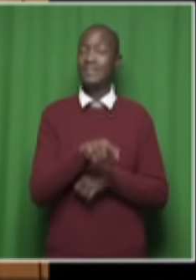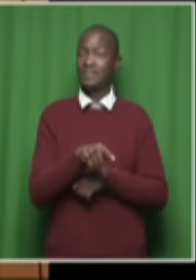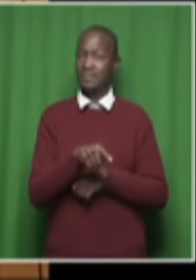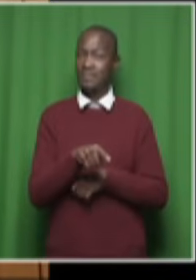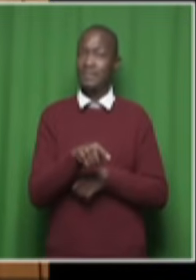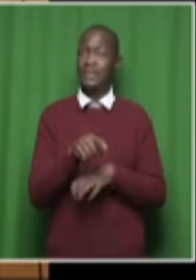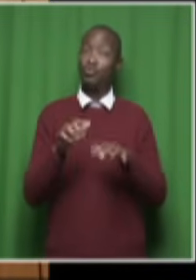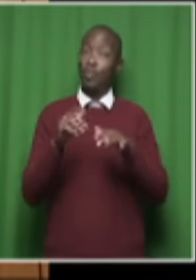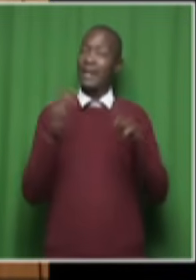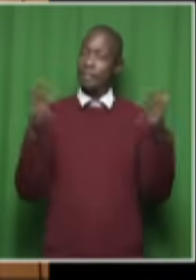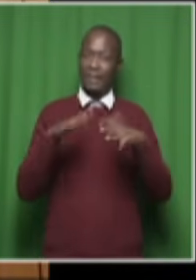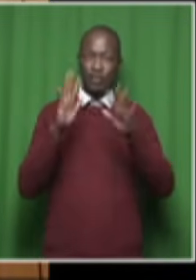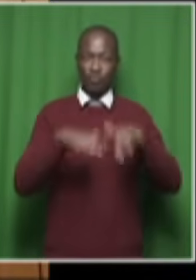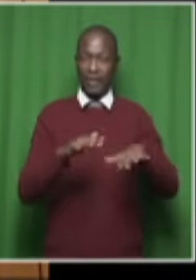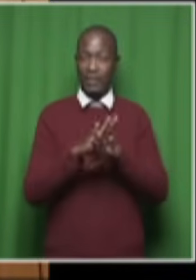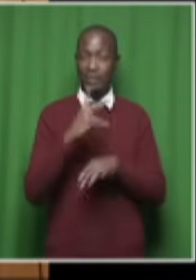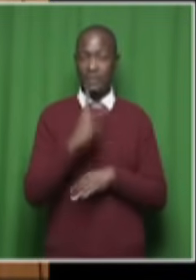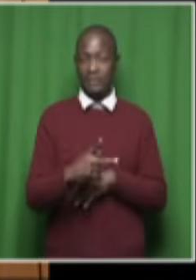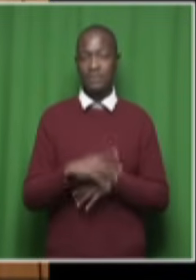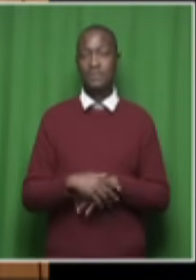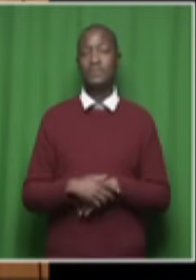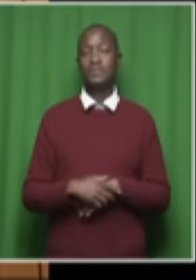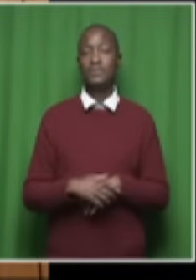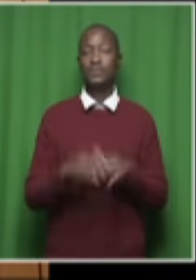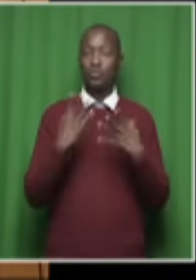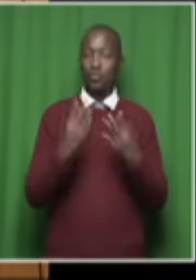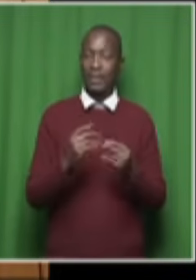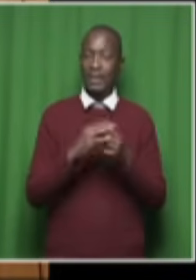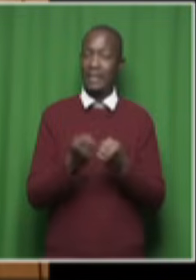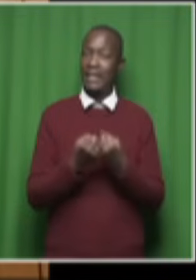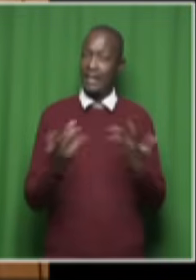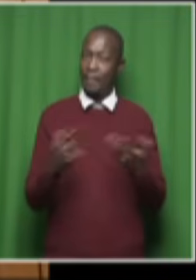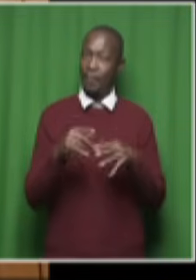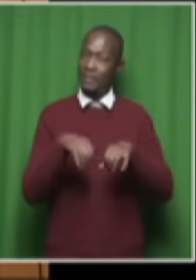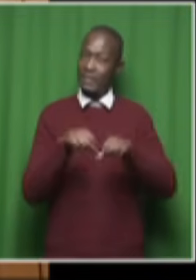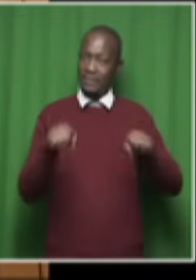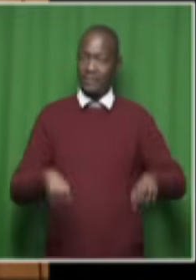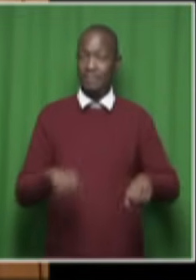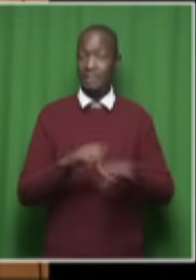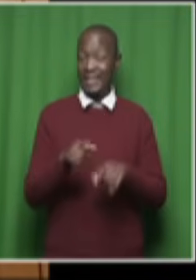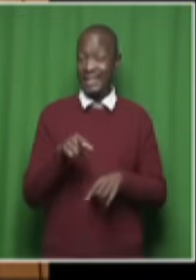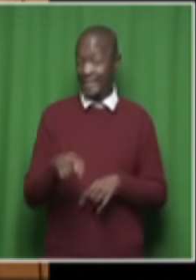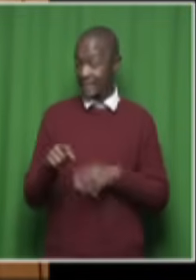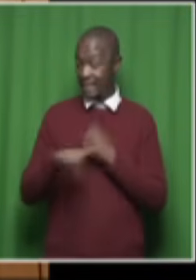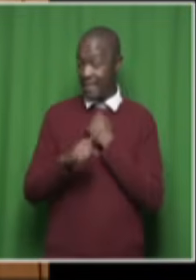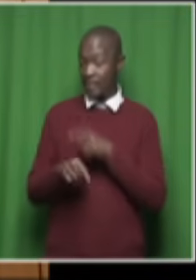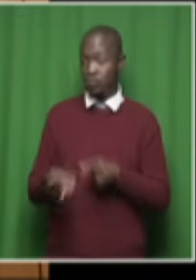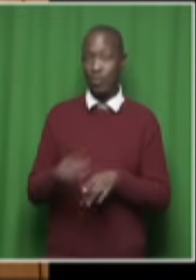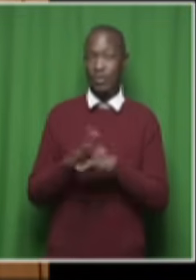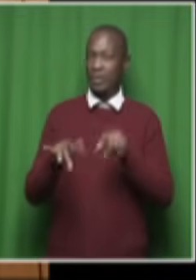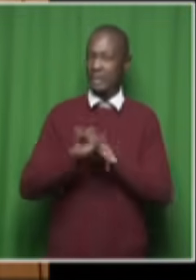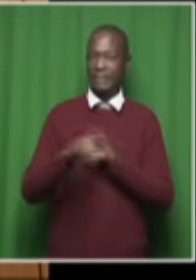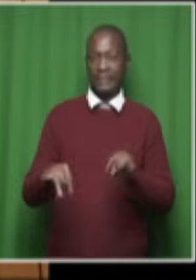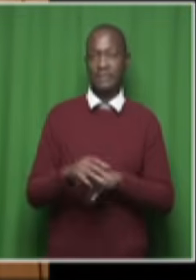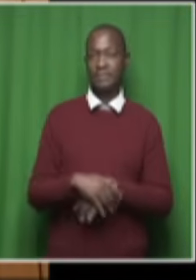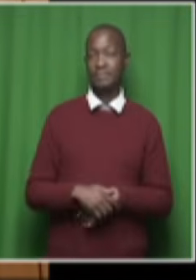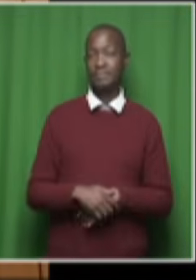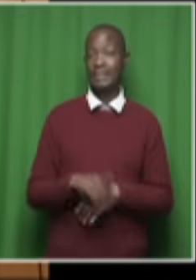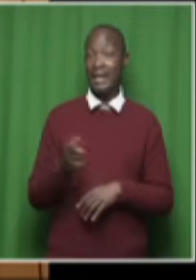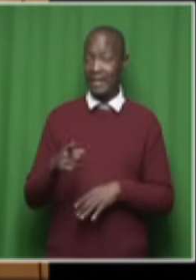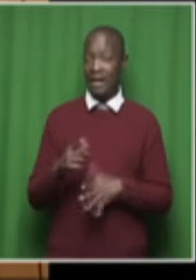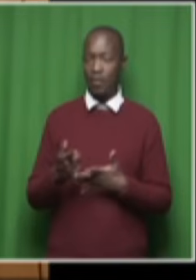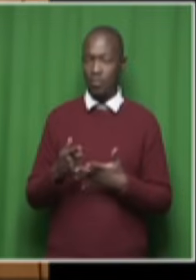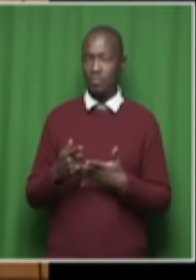seen. But yeah, so we had a number of these systems, and this last one was quite intense as well. Now, the track of this